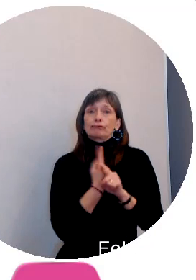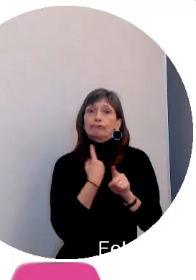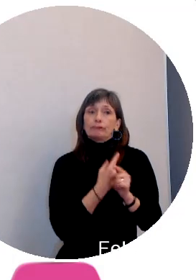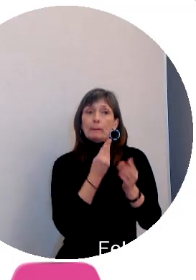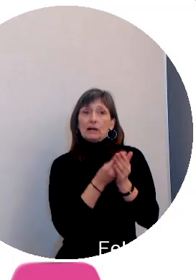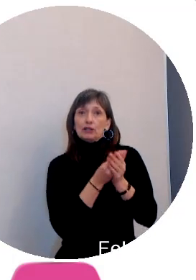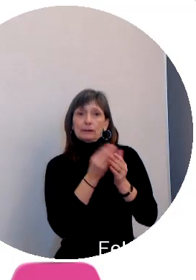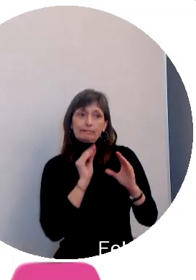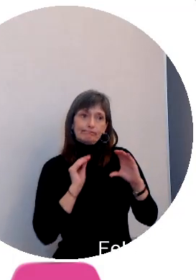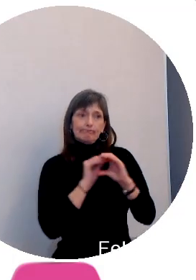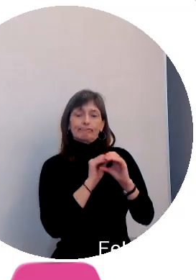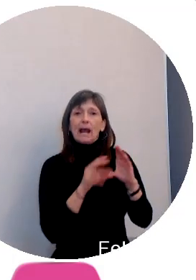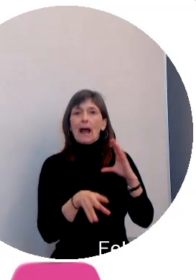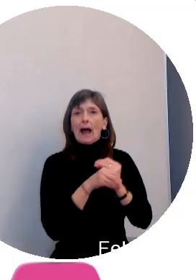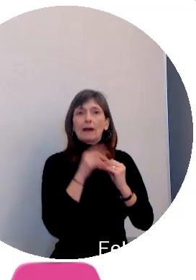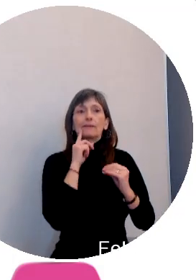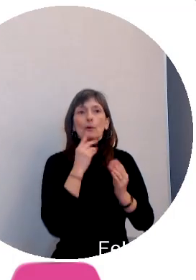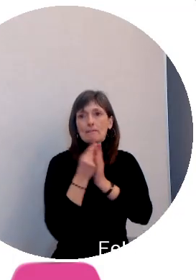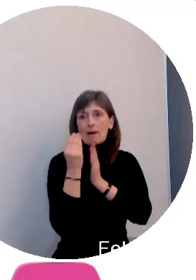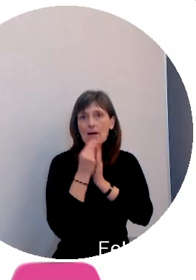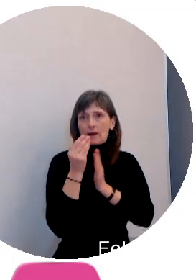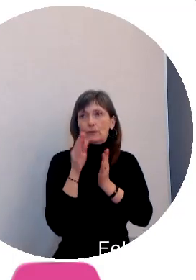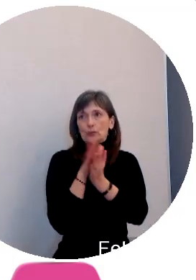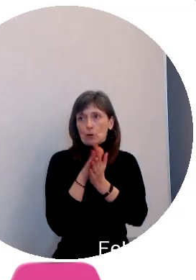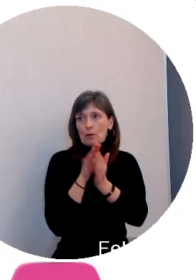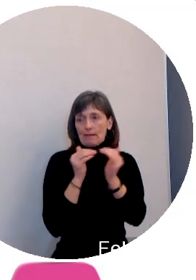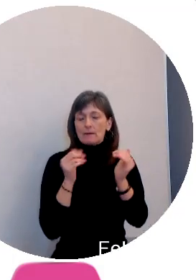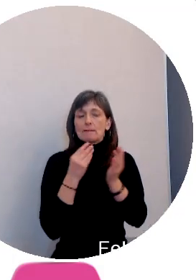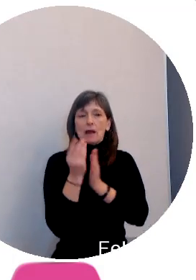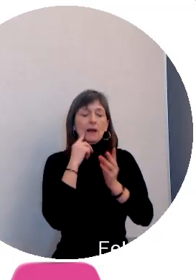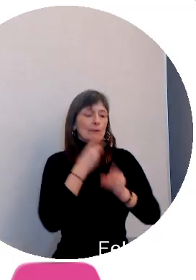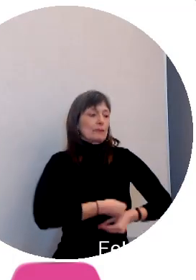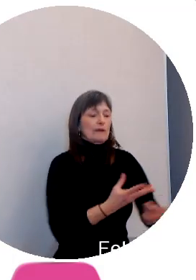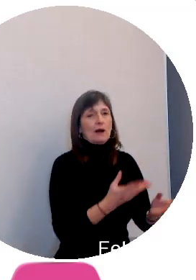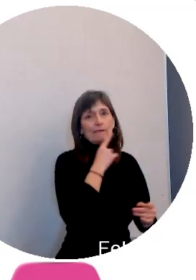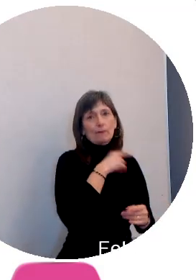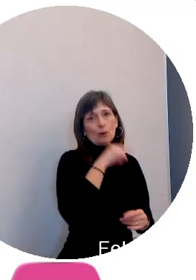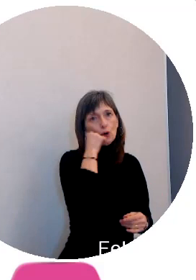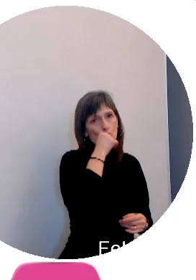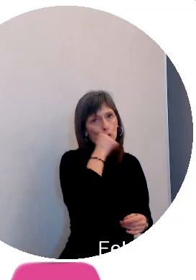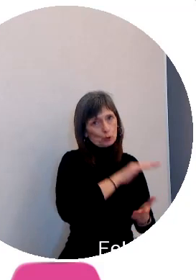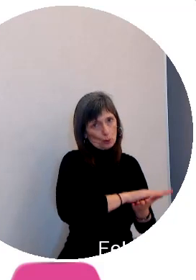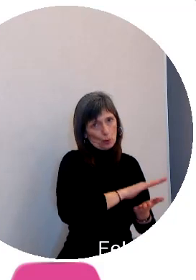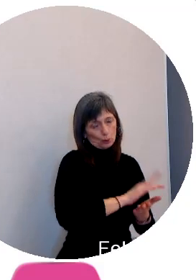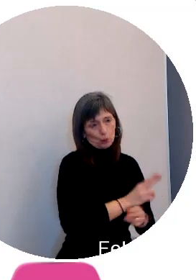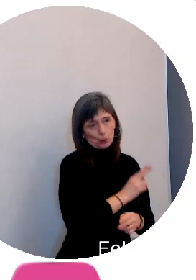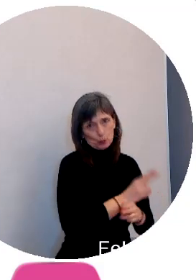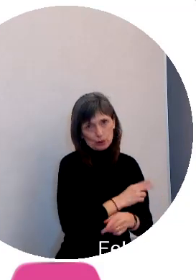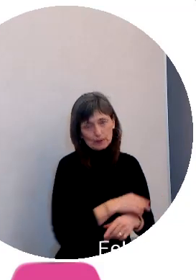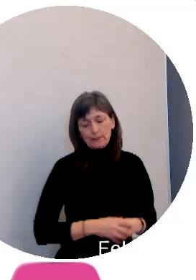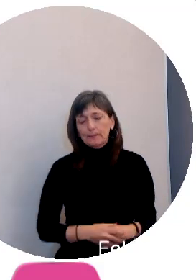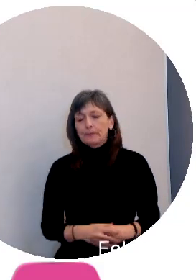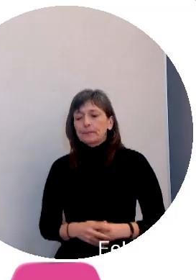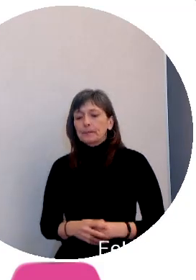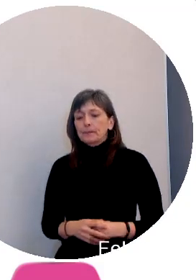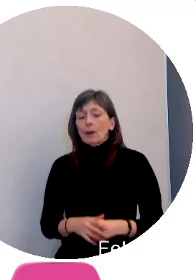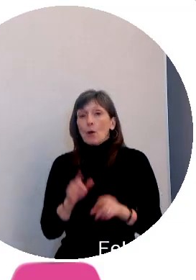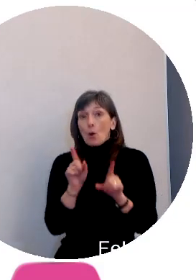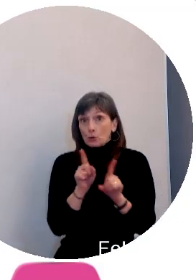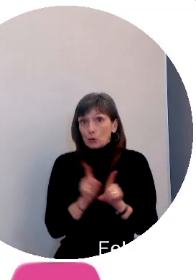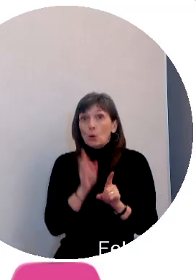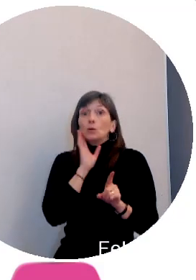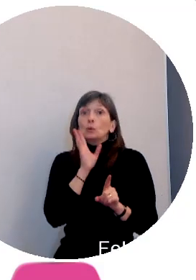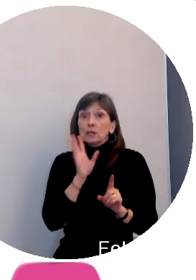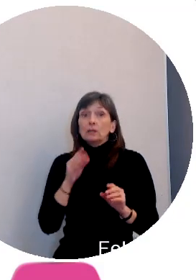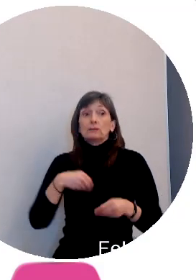with the necessary budget line to acquire these items and provide at the district expense. And in addition, we will be providing